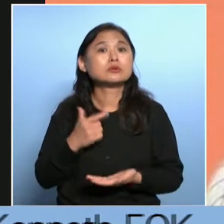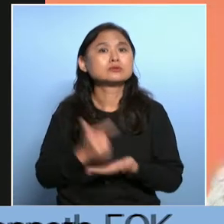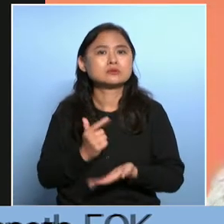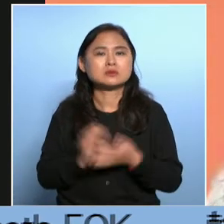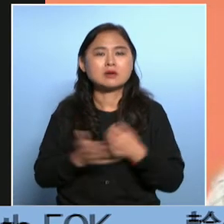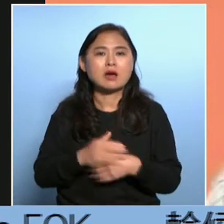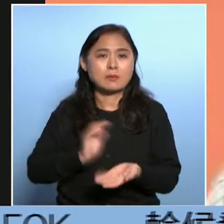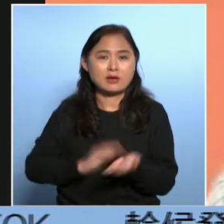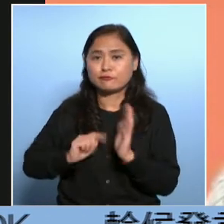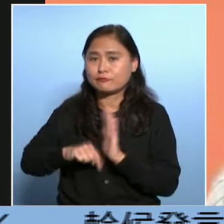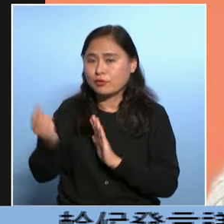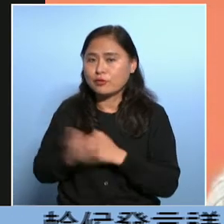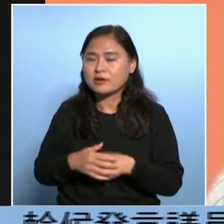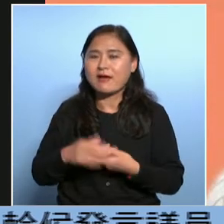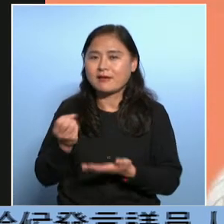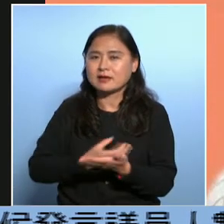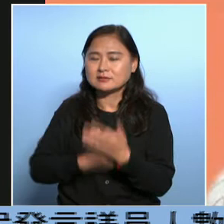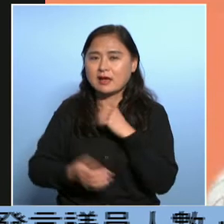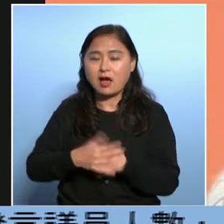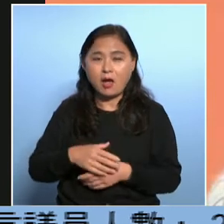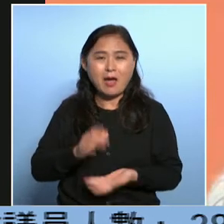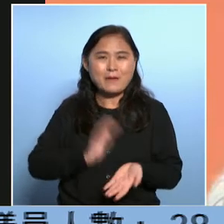epidemic. Our policy should be